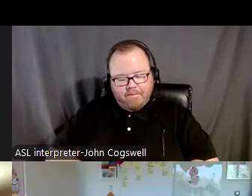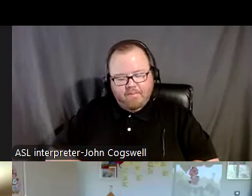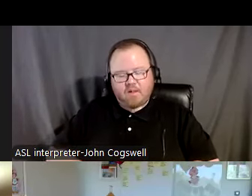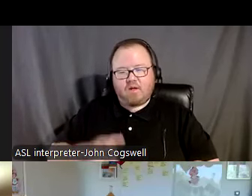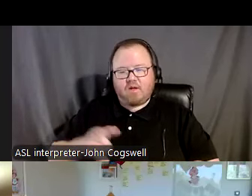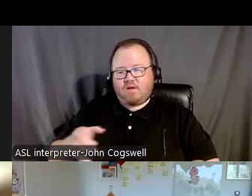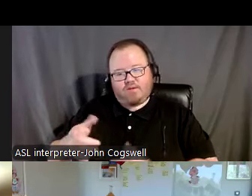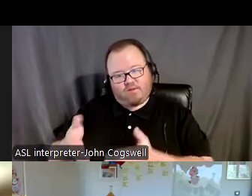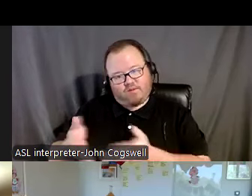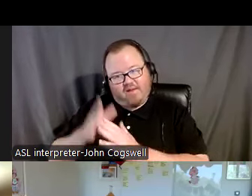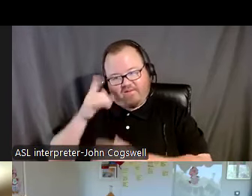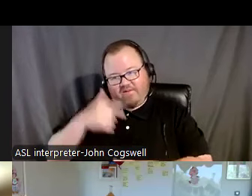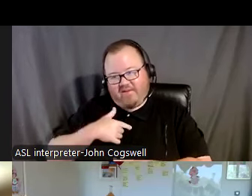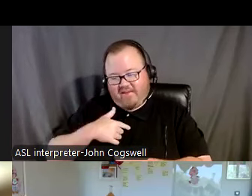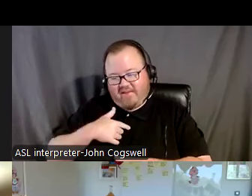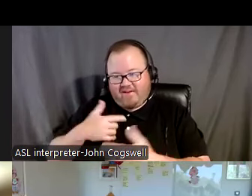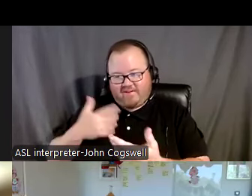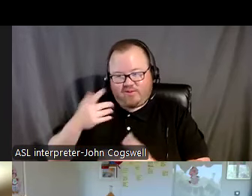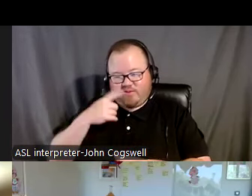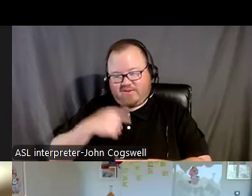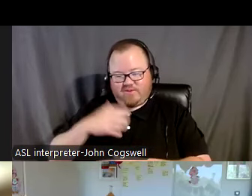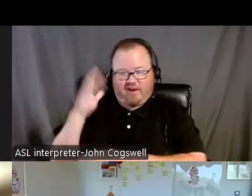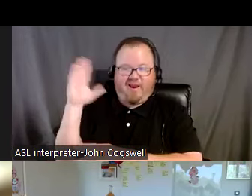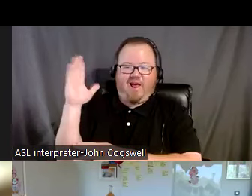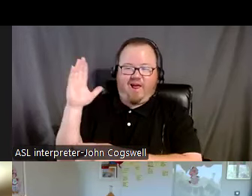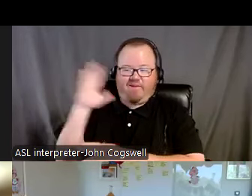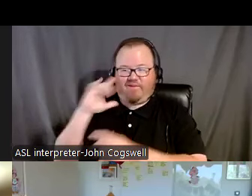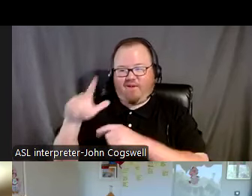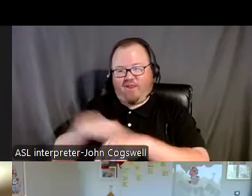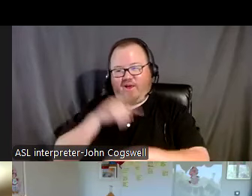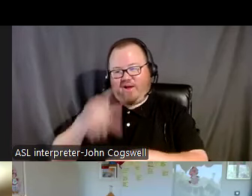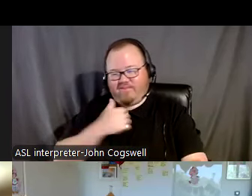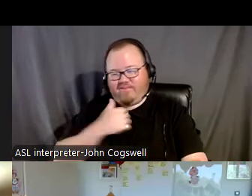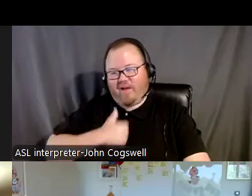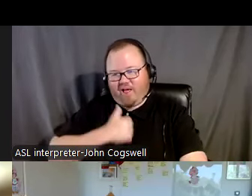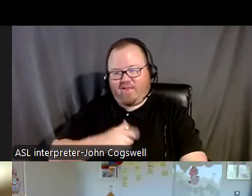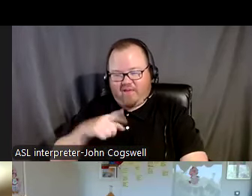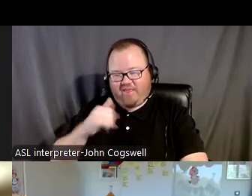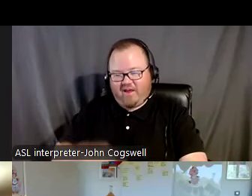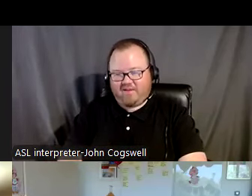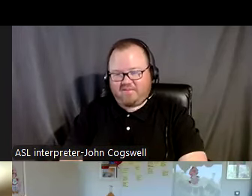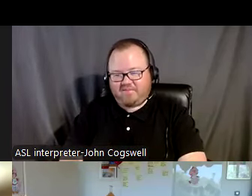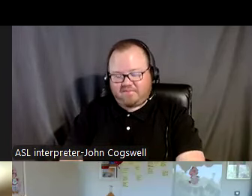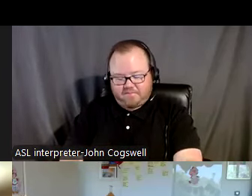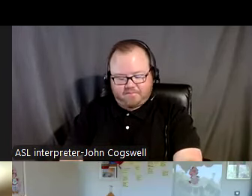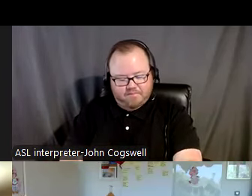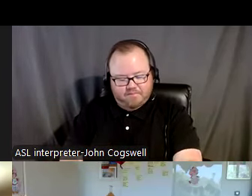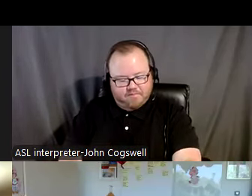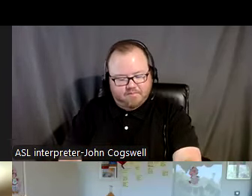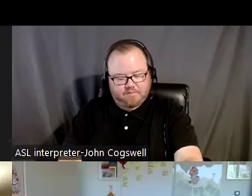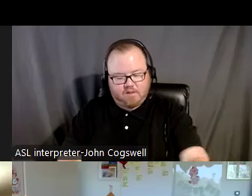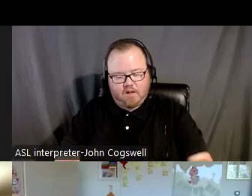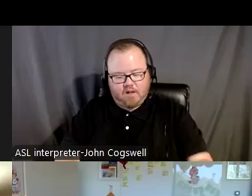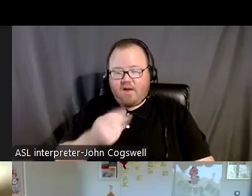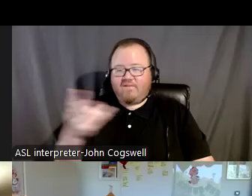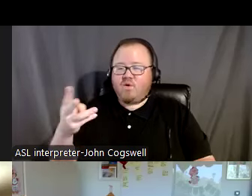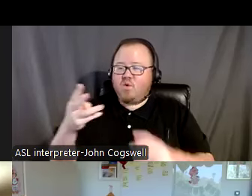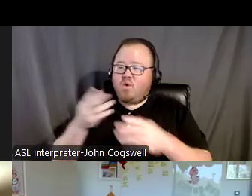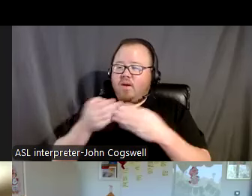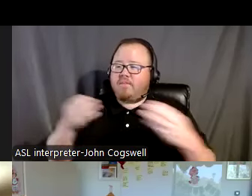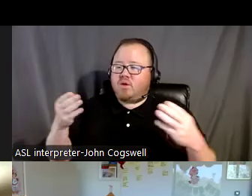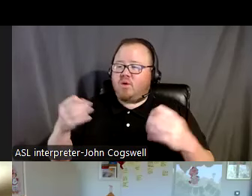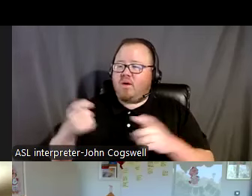for it, just to be clear with everybody. They told me to talk for this long. So I apologize if I'm boring everybody. All right, so a few of the materials available from